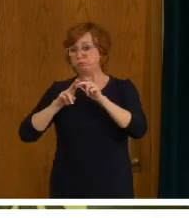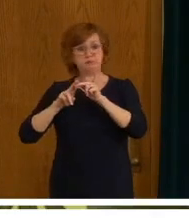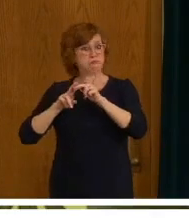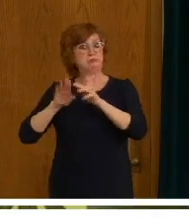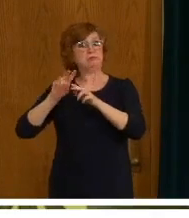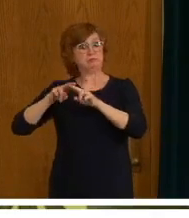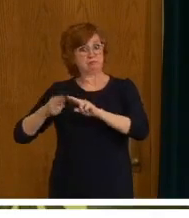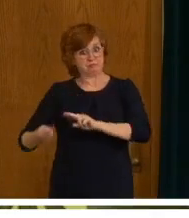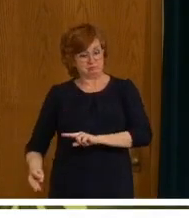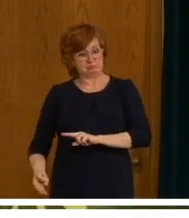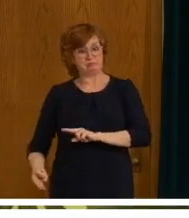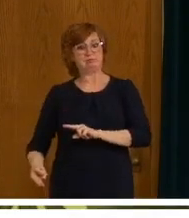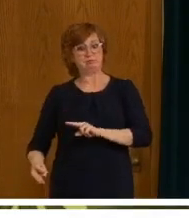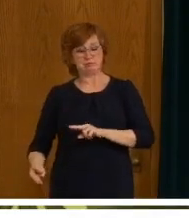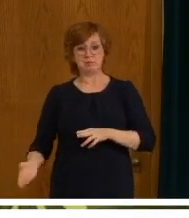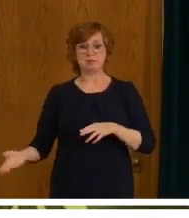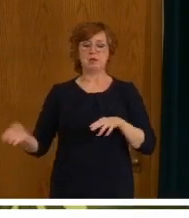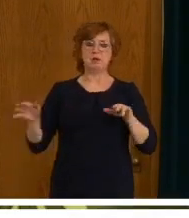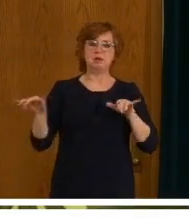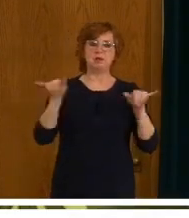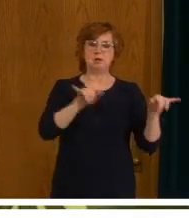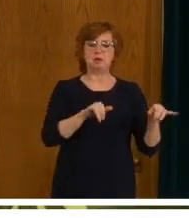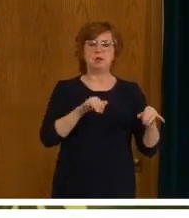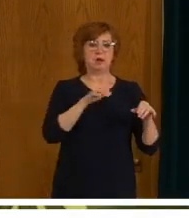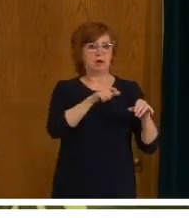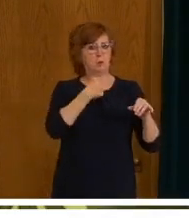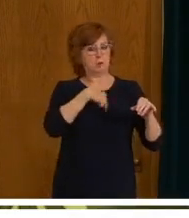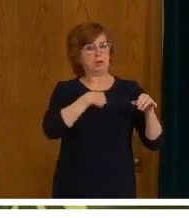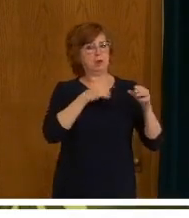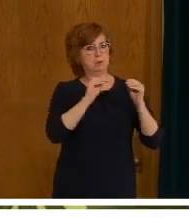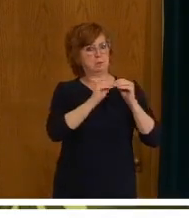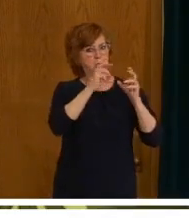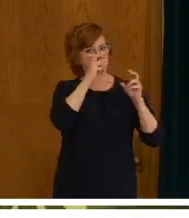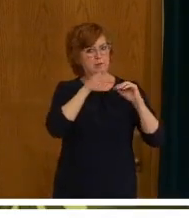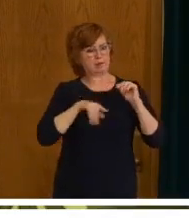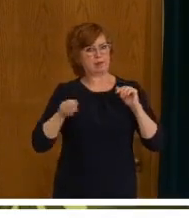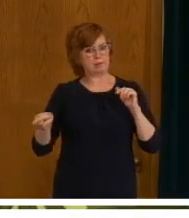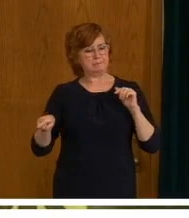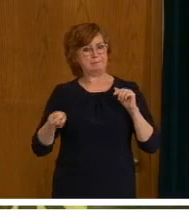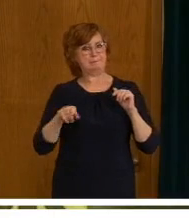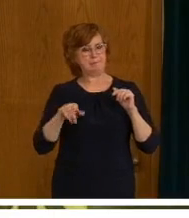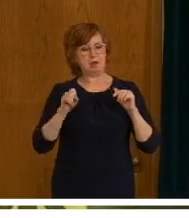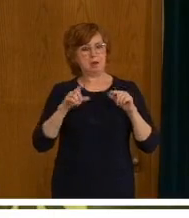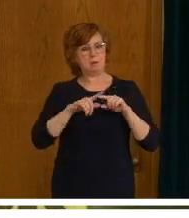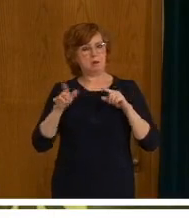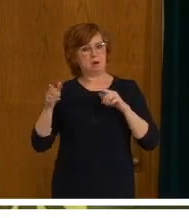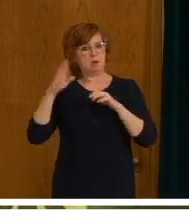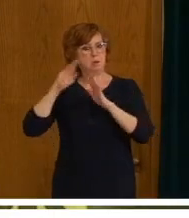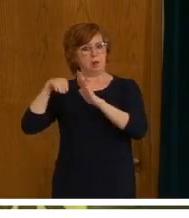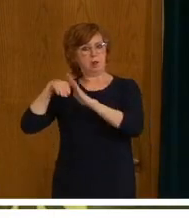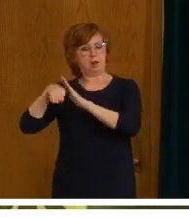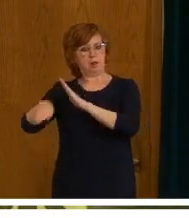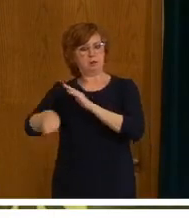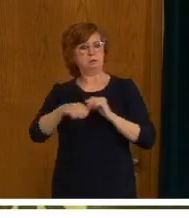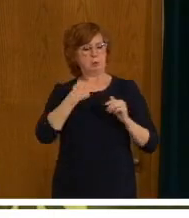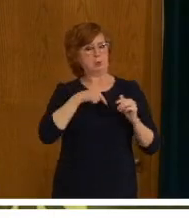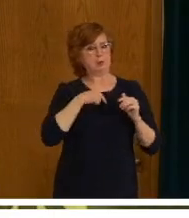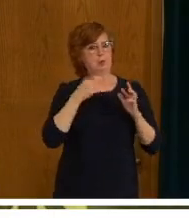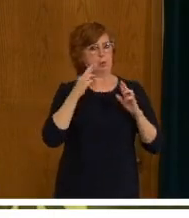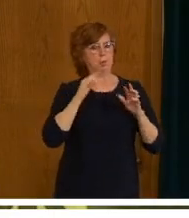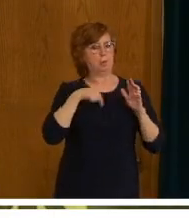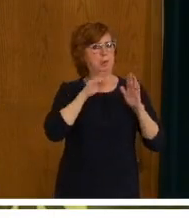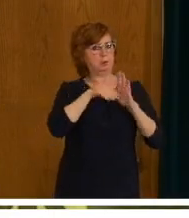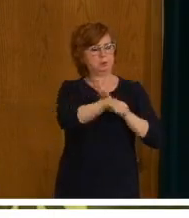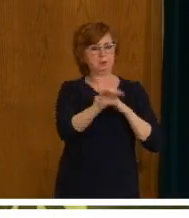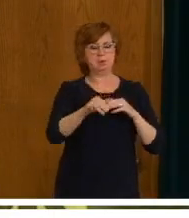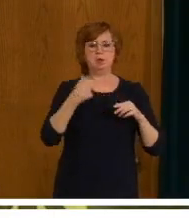we are taking a more cautious approach with a higher level of vaccinations required. There are just over 1 million people in Saskatchewan who are